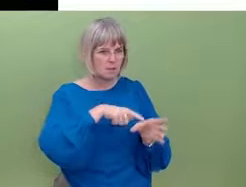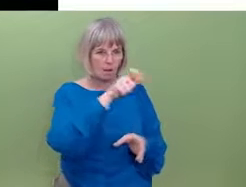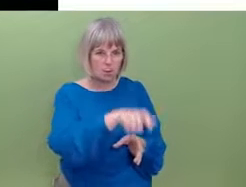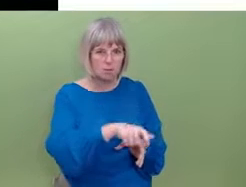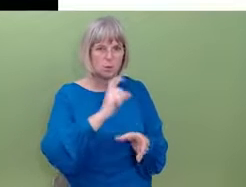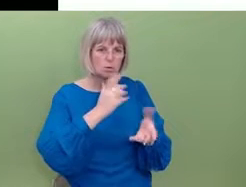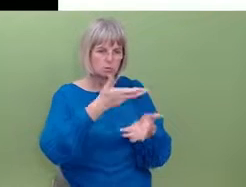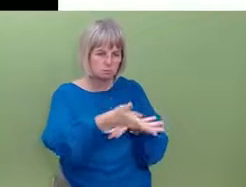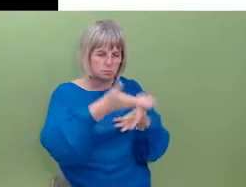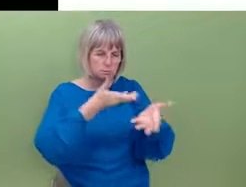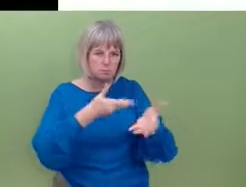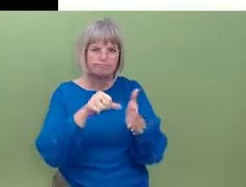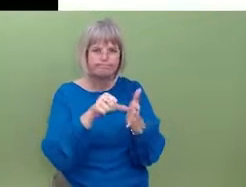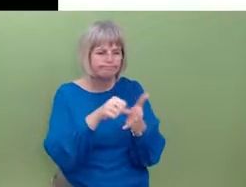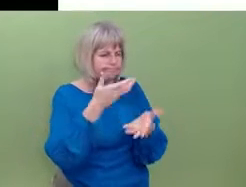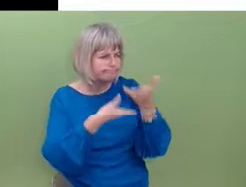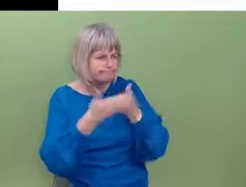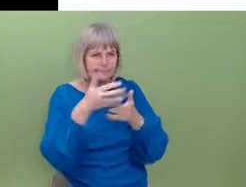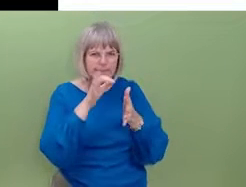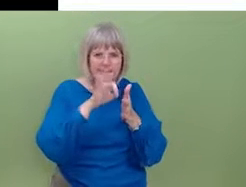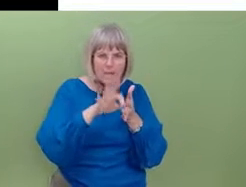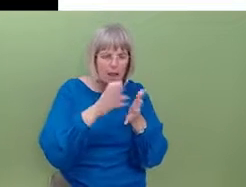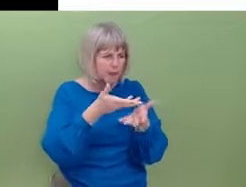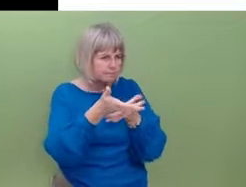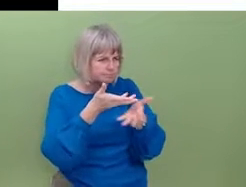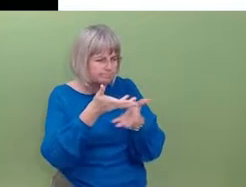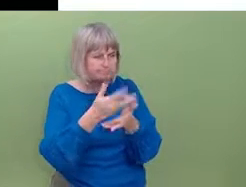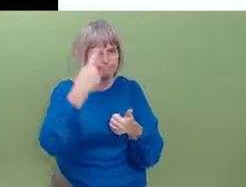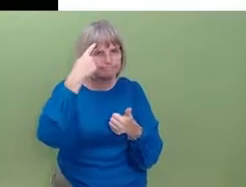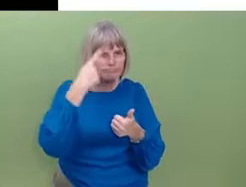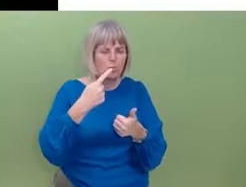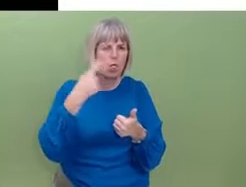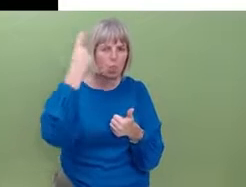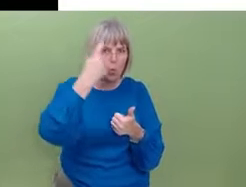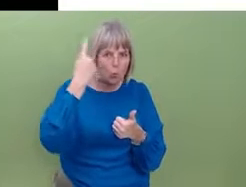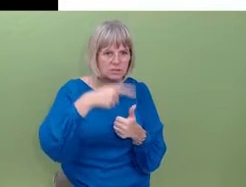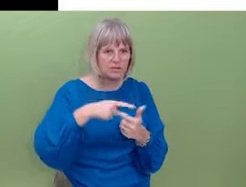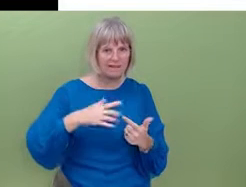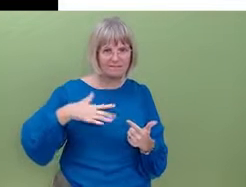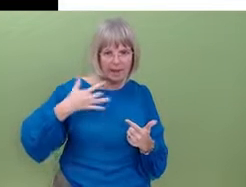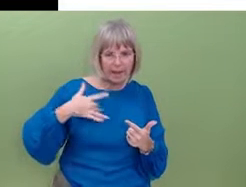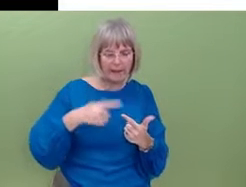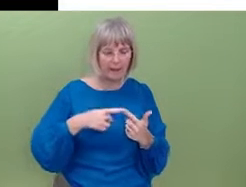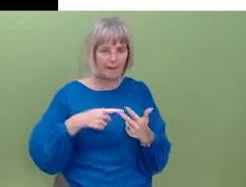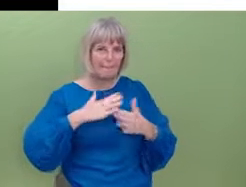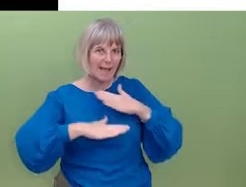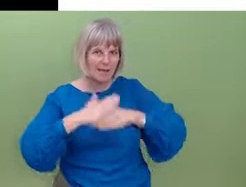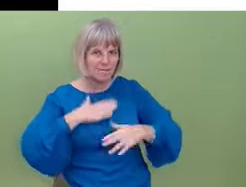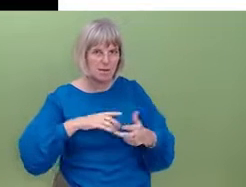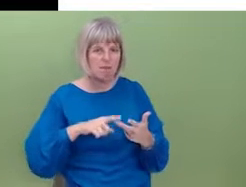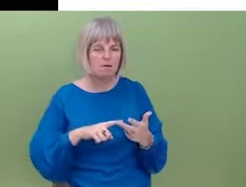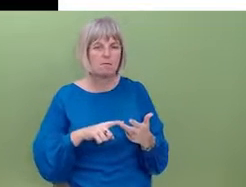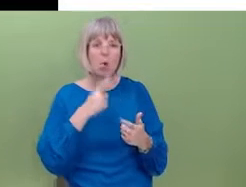more detail and look at thoughts, feelings, and behaviours. Once this is complete, we can offer